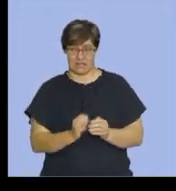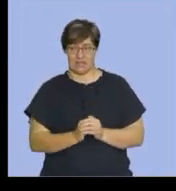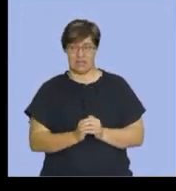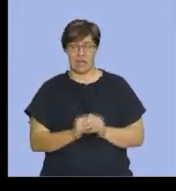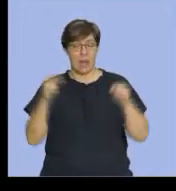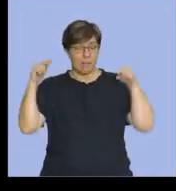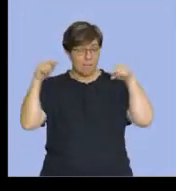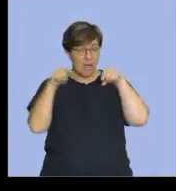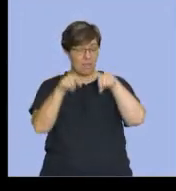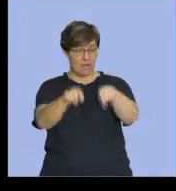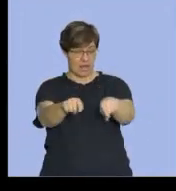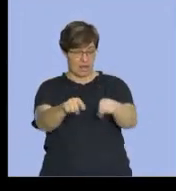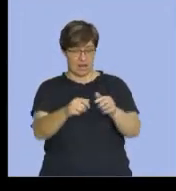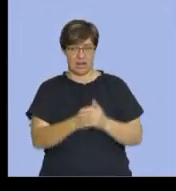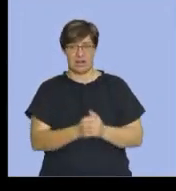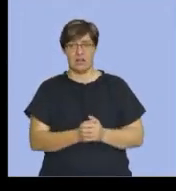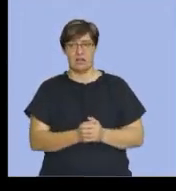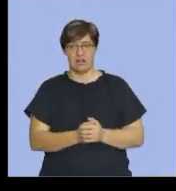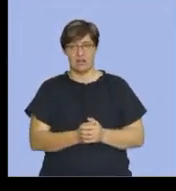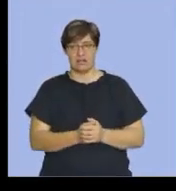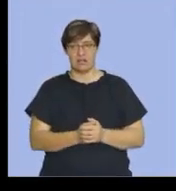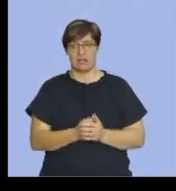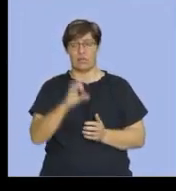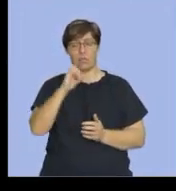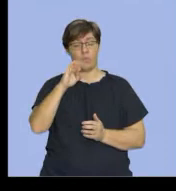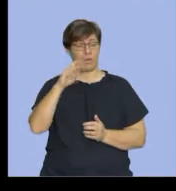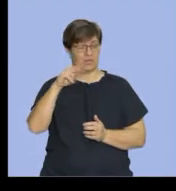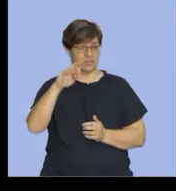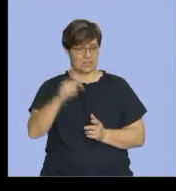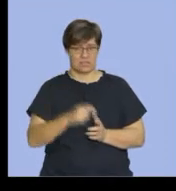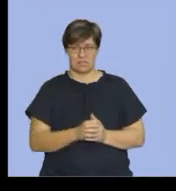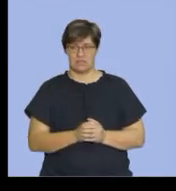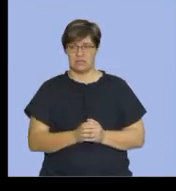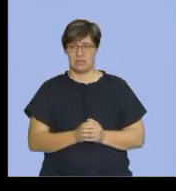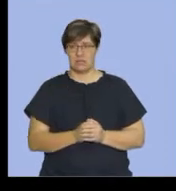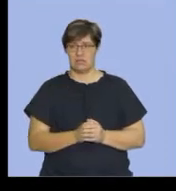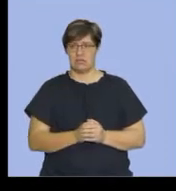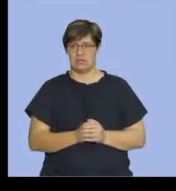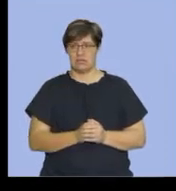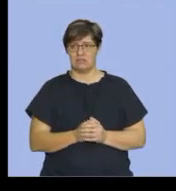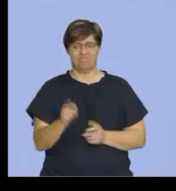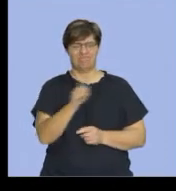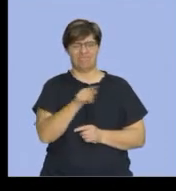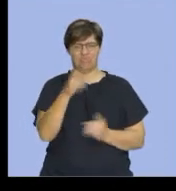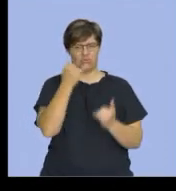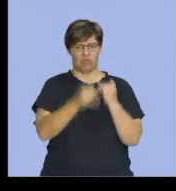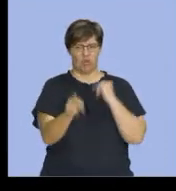parallel component, and actually, that shouldn't be vertical, this should be